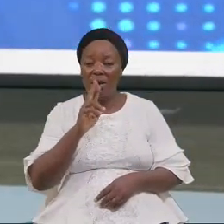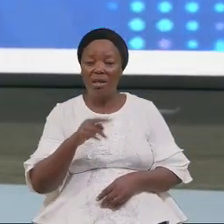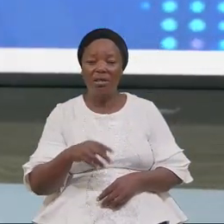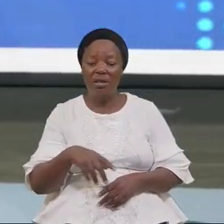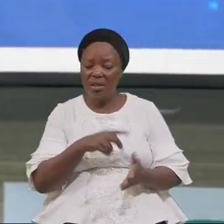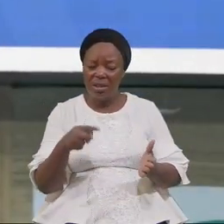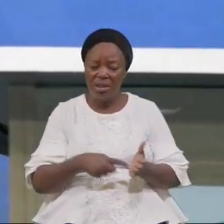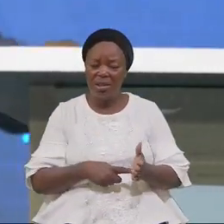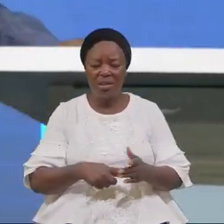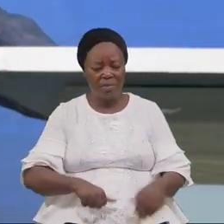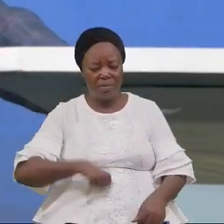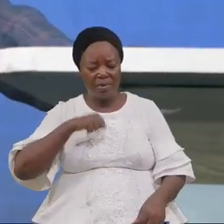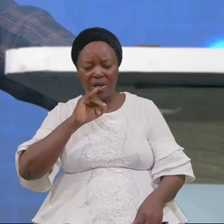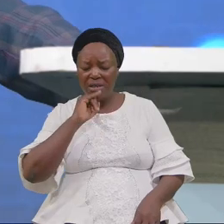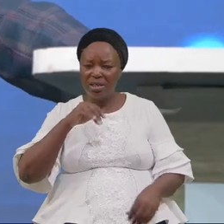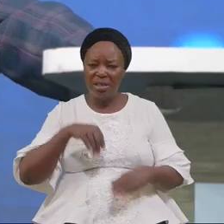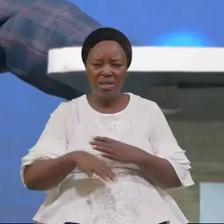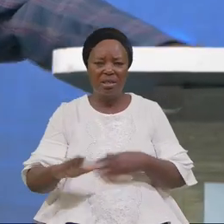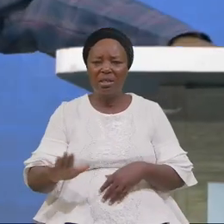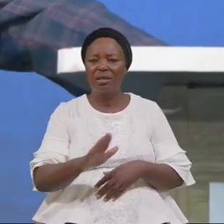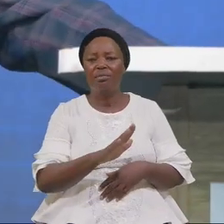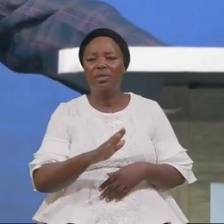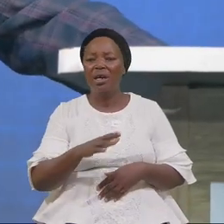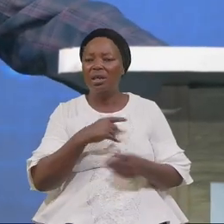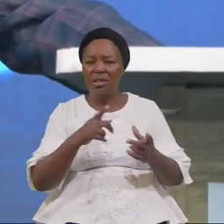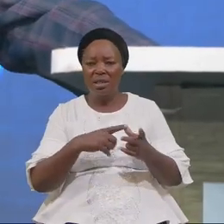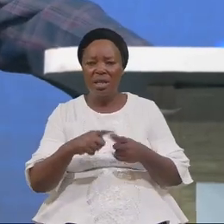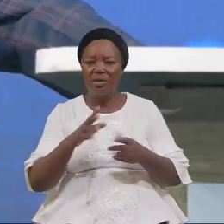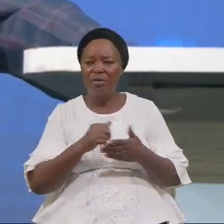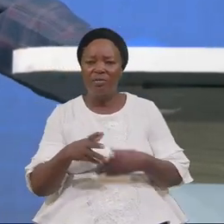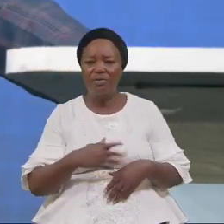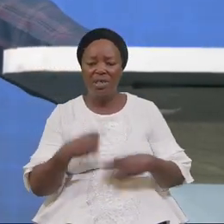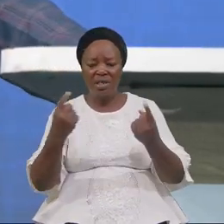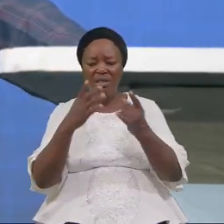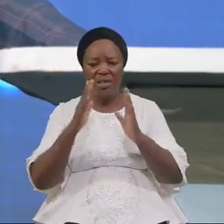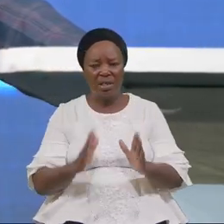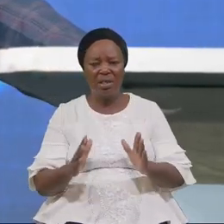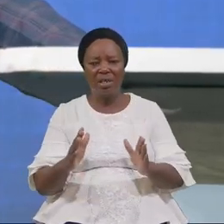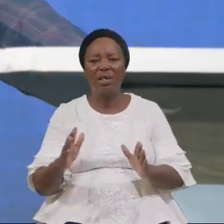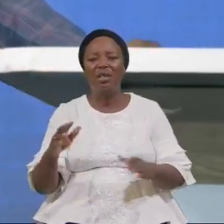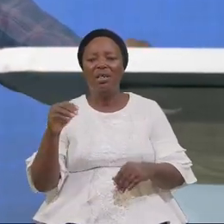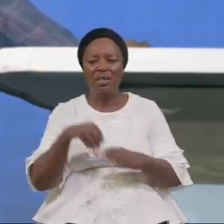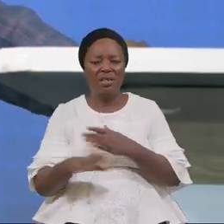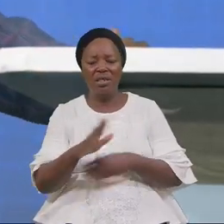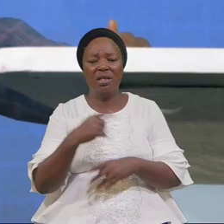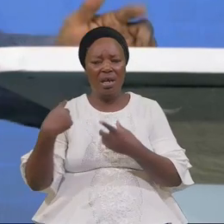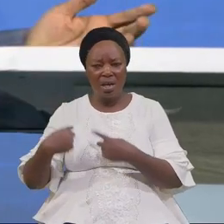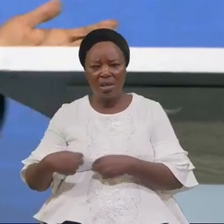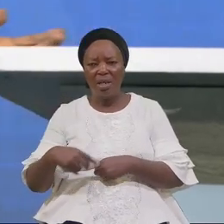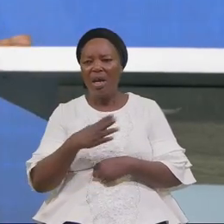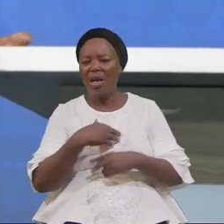pride of the depraved man in their hearts. And now they